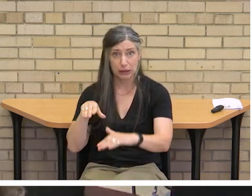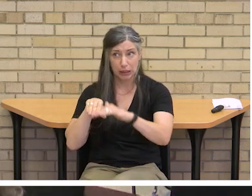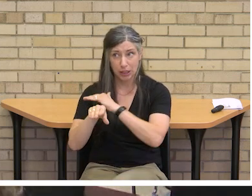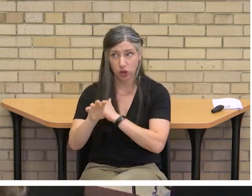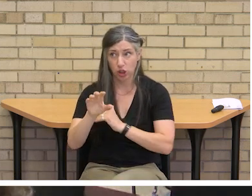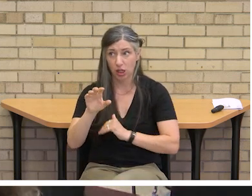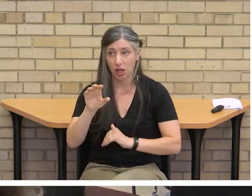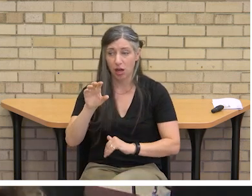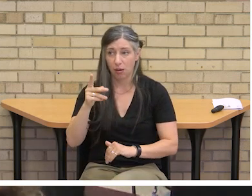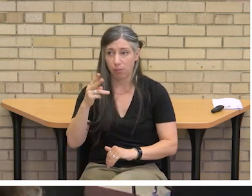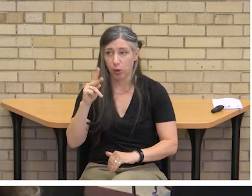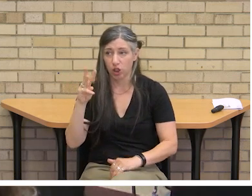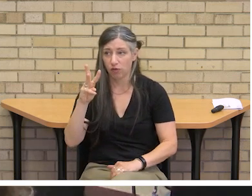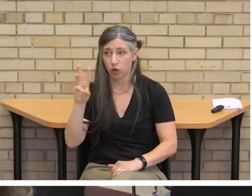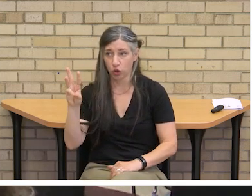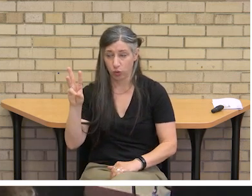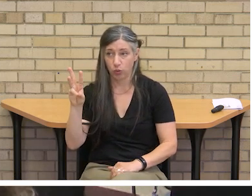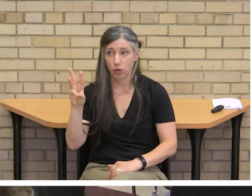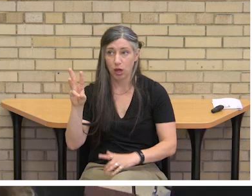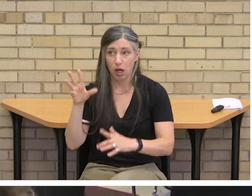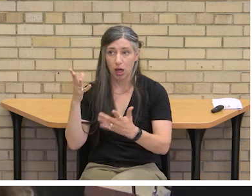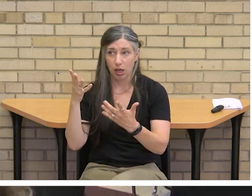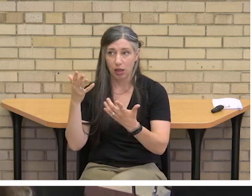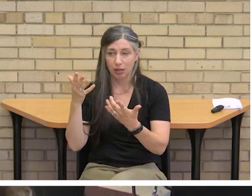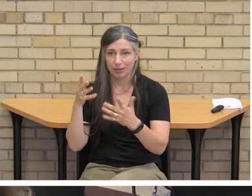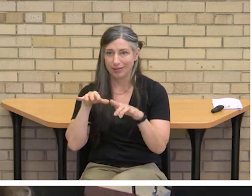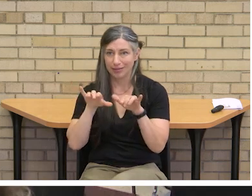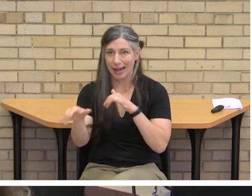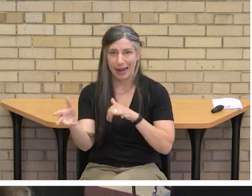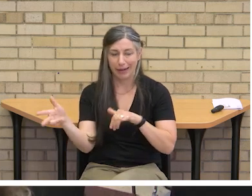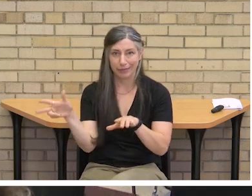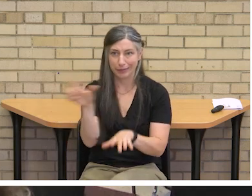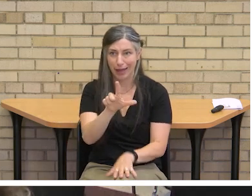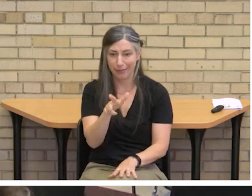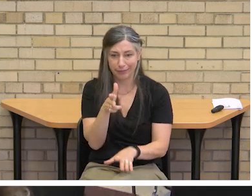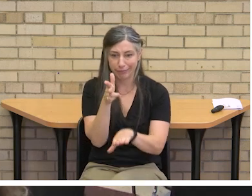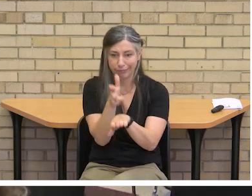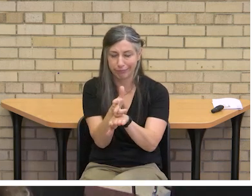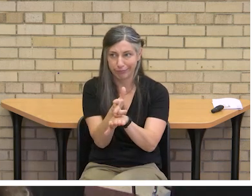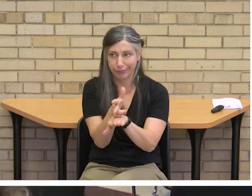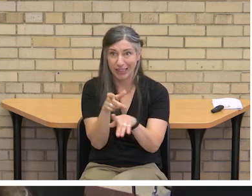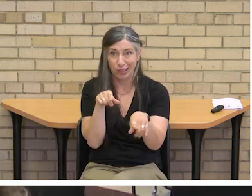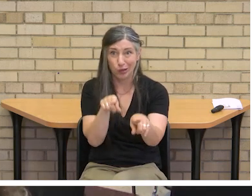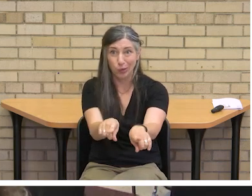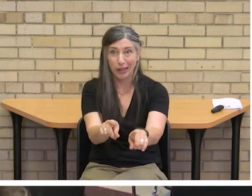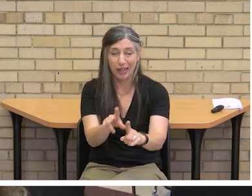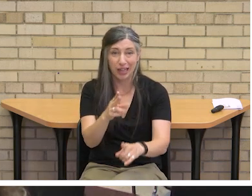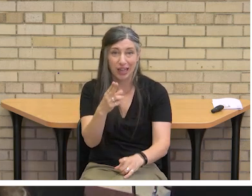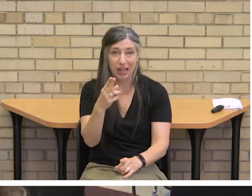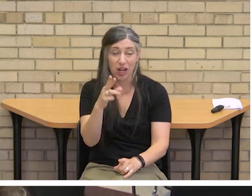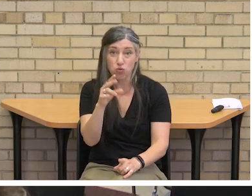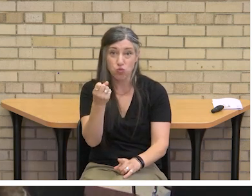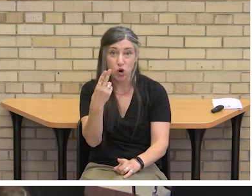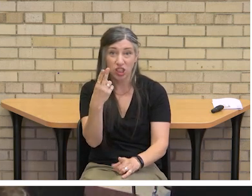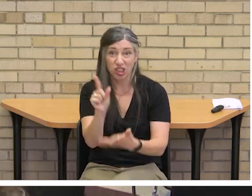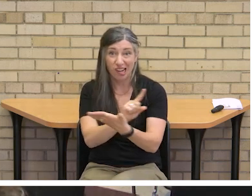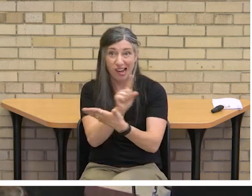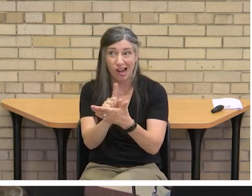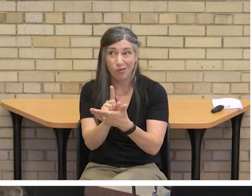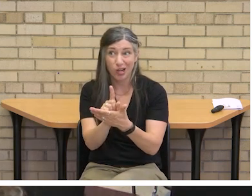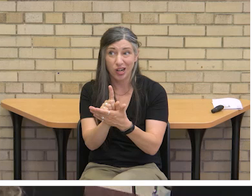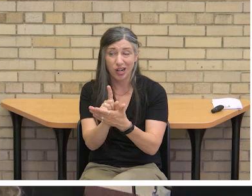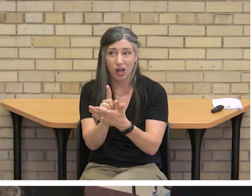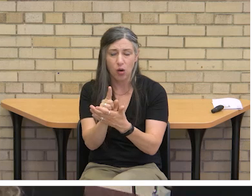now, it's 2 lanes, and you can sit in the left-hand lane to try to cross traffic, especially at rush hour coming back. Do we hope to have